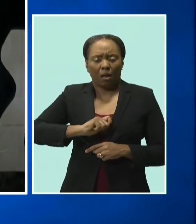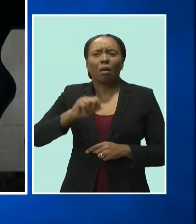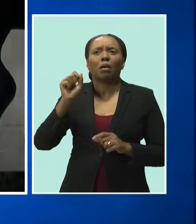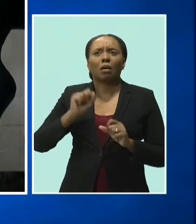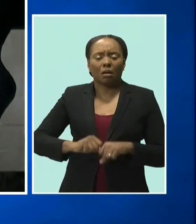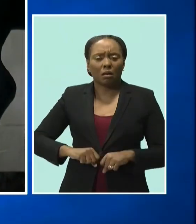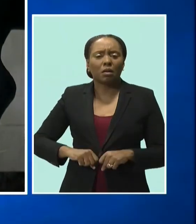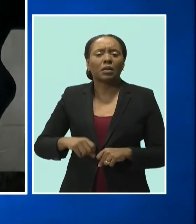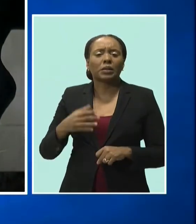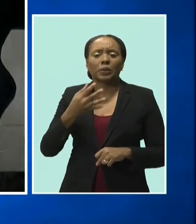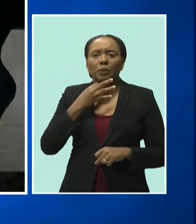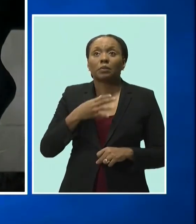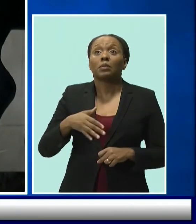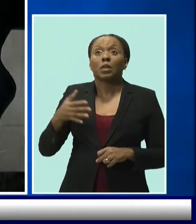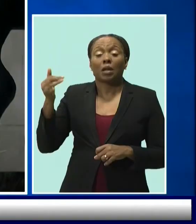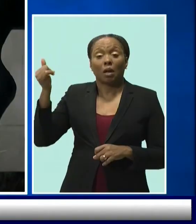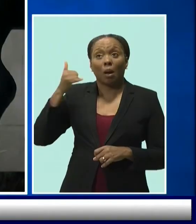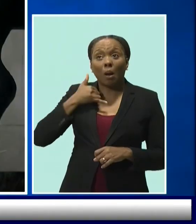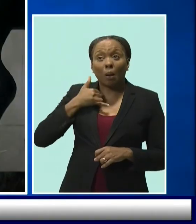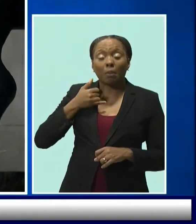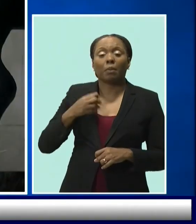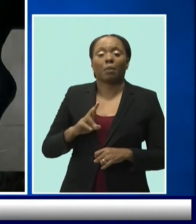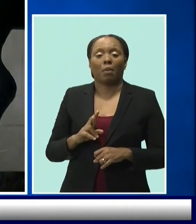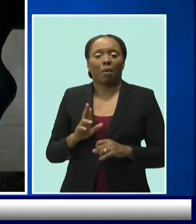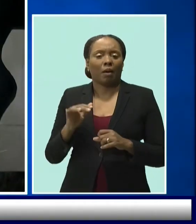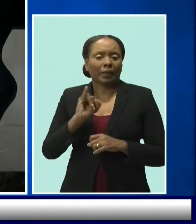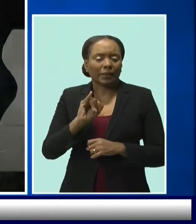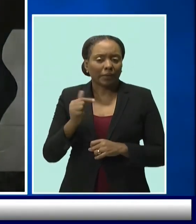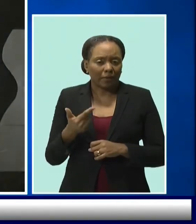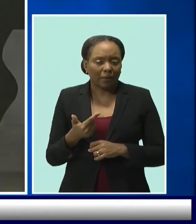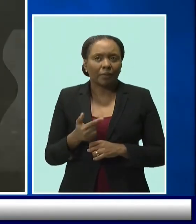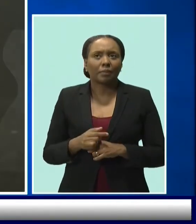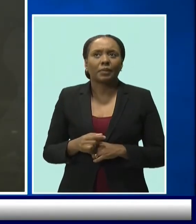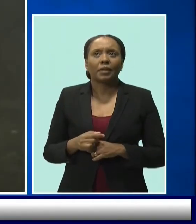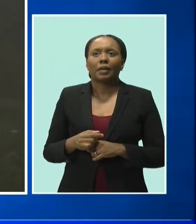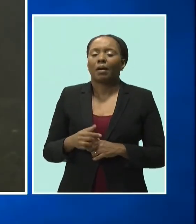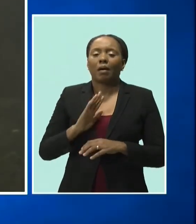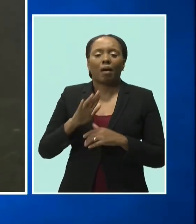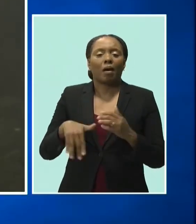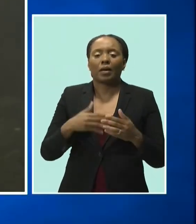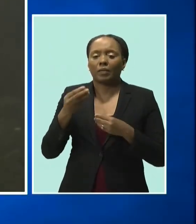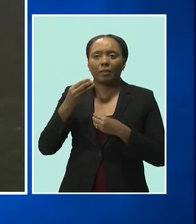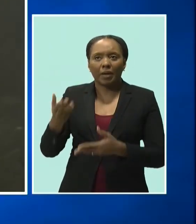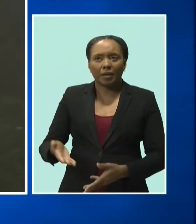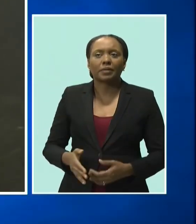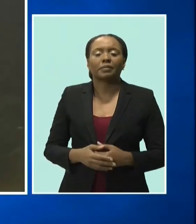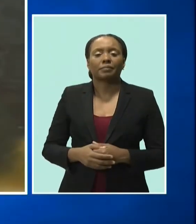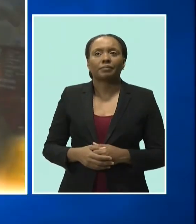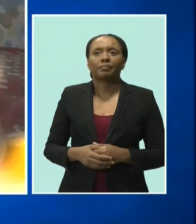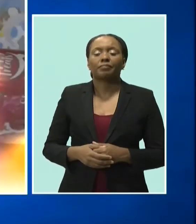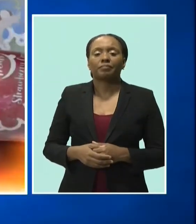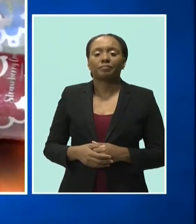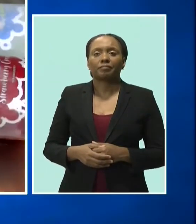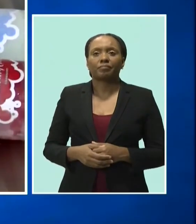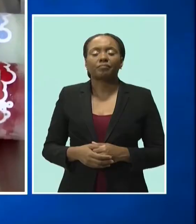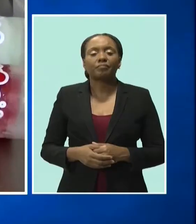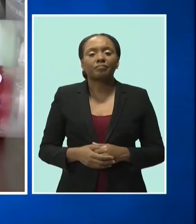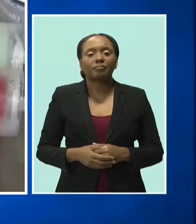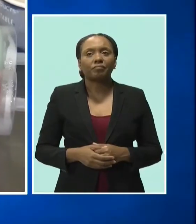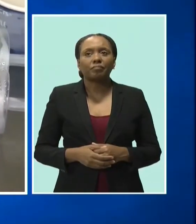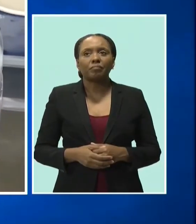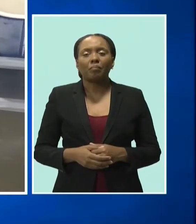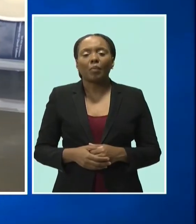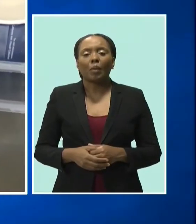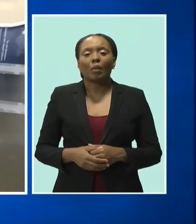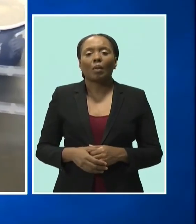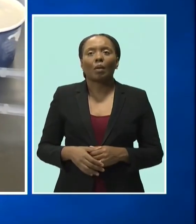me directly, 826-2786, and we will get all the product that you need to. And packaging? Packaging, we